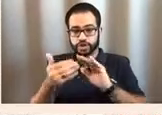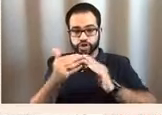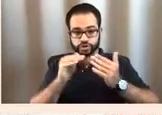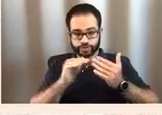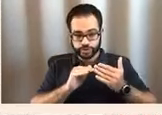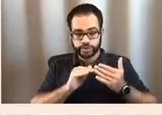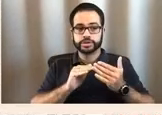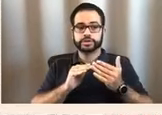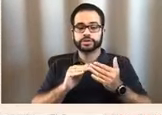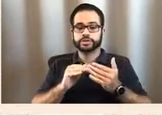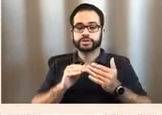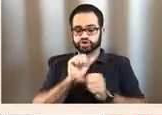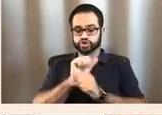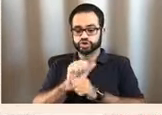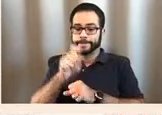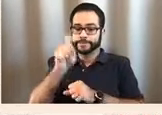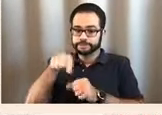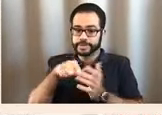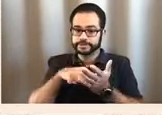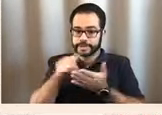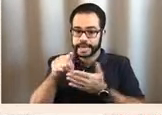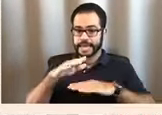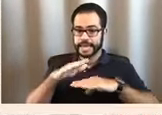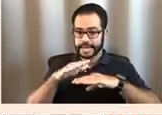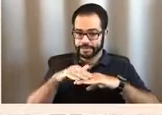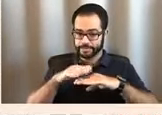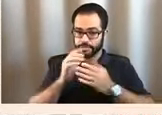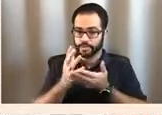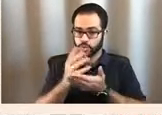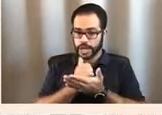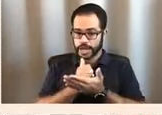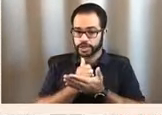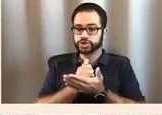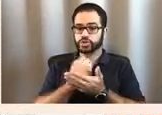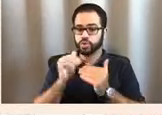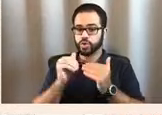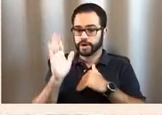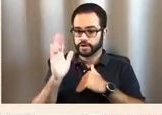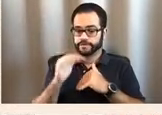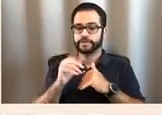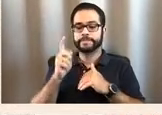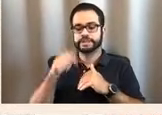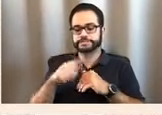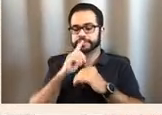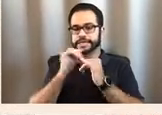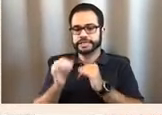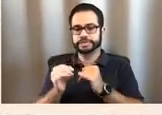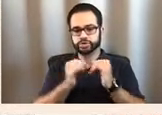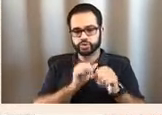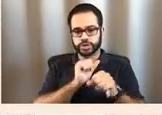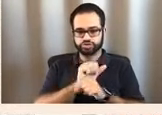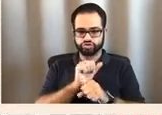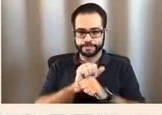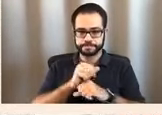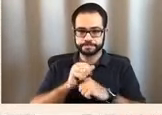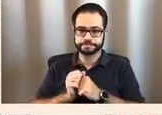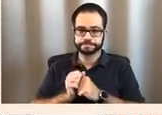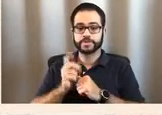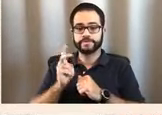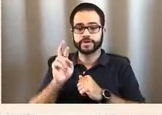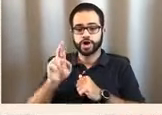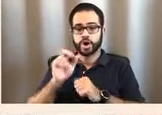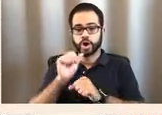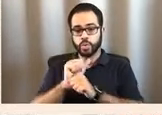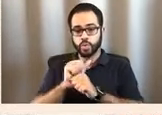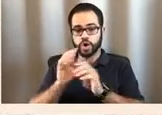must pay at least minimum wage and must be an individualized job. VR works with providers like